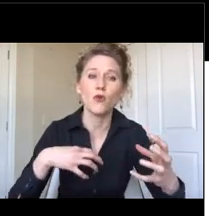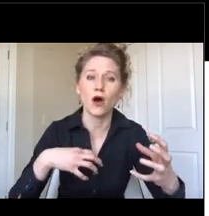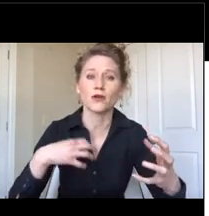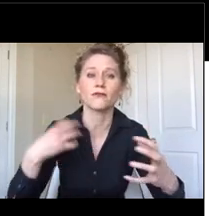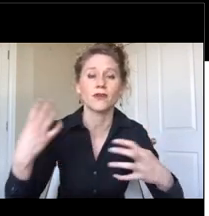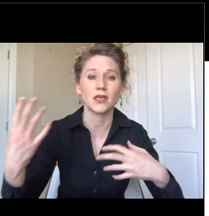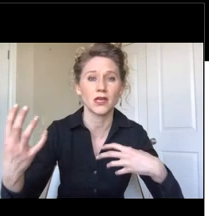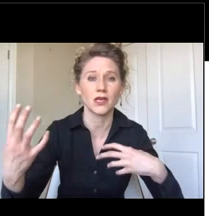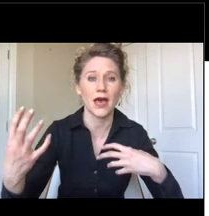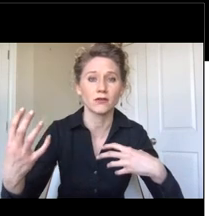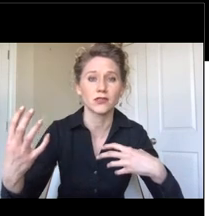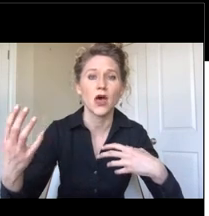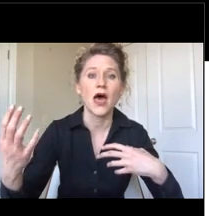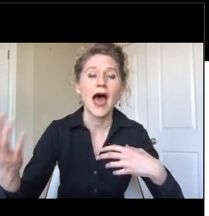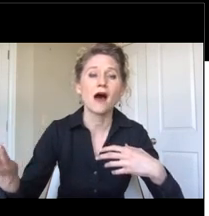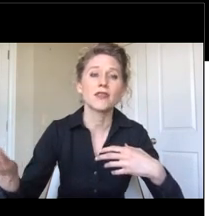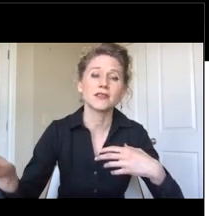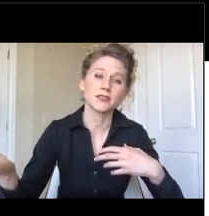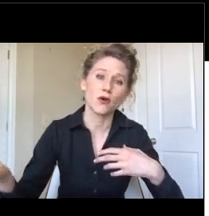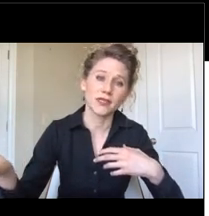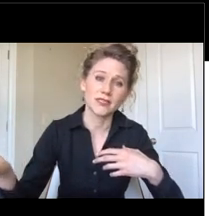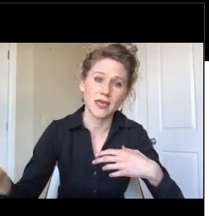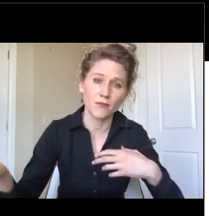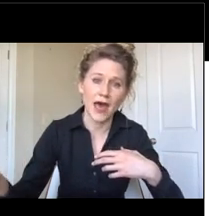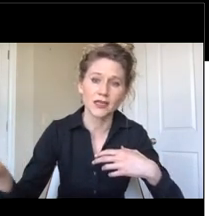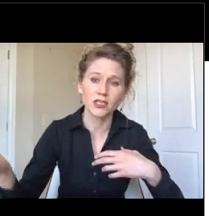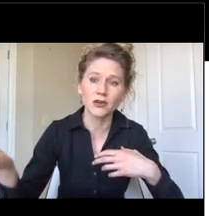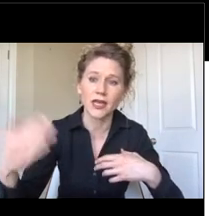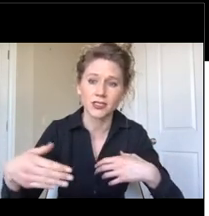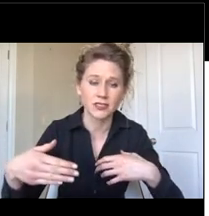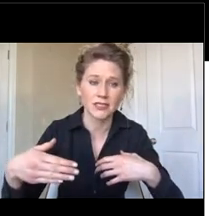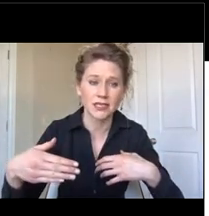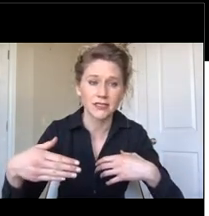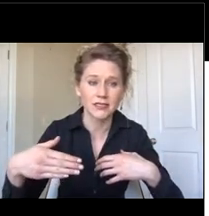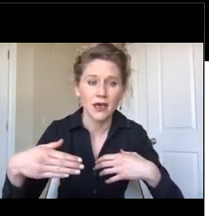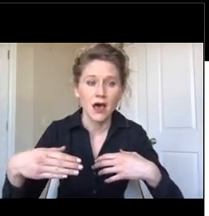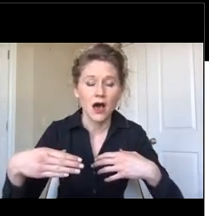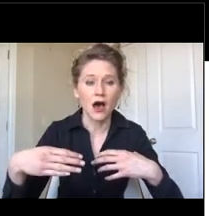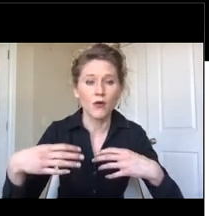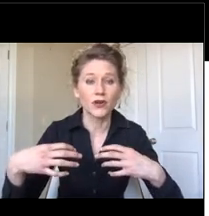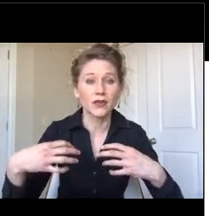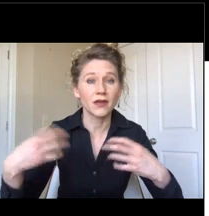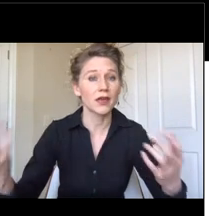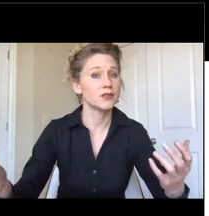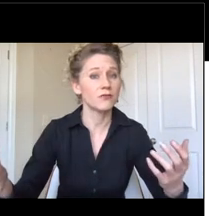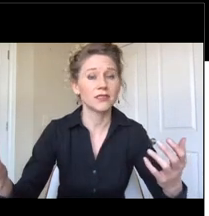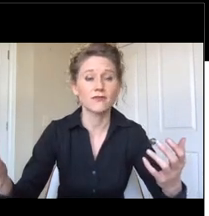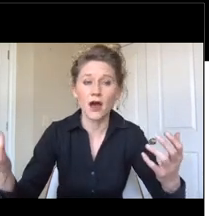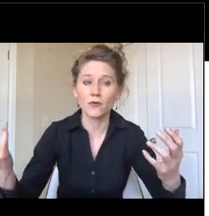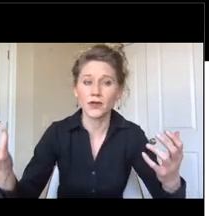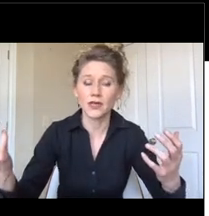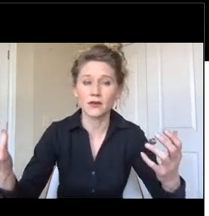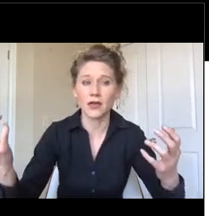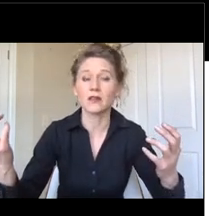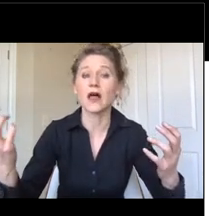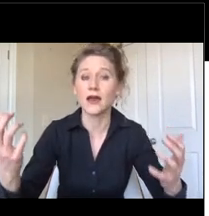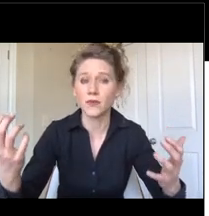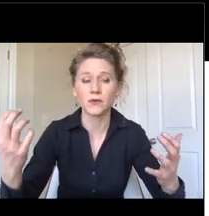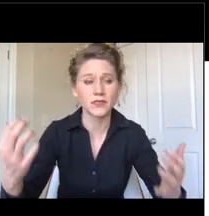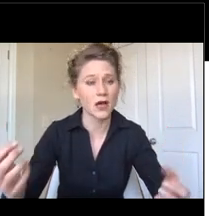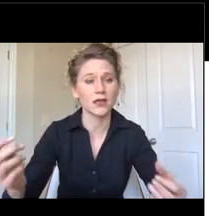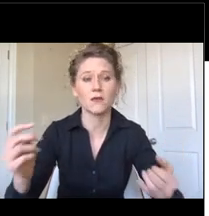as you all are figuring out how this is going to impact your agencies, we're hearing kind of two veins of thought. We're hearing